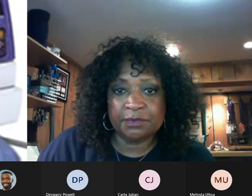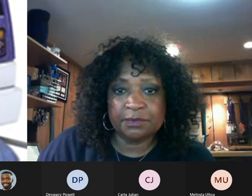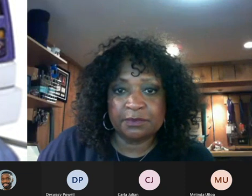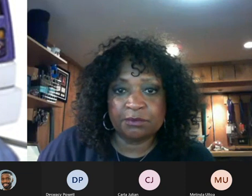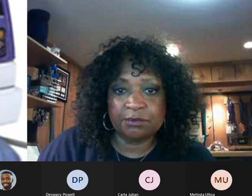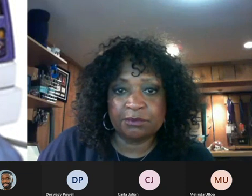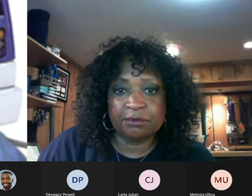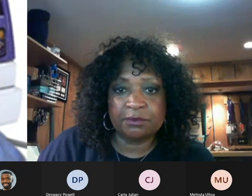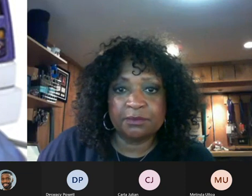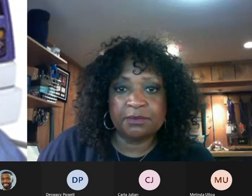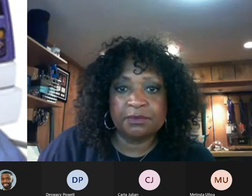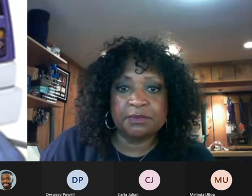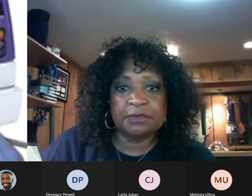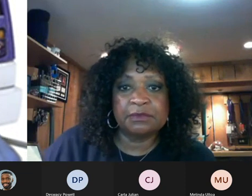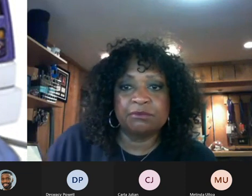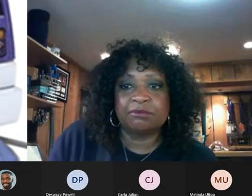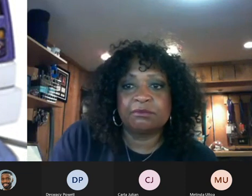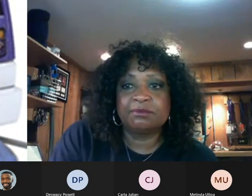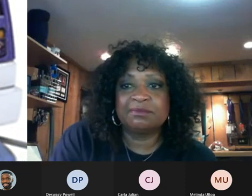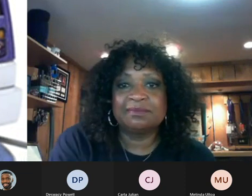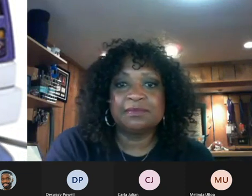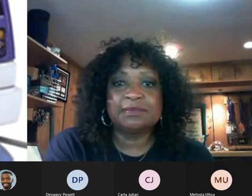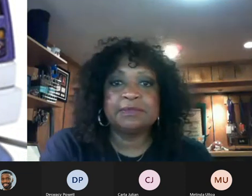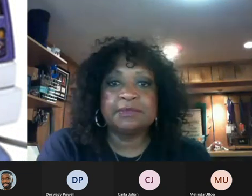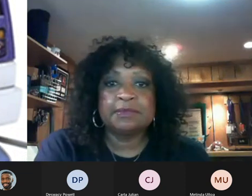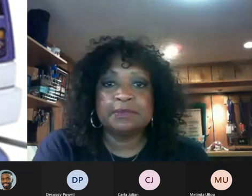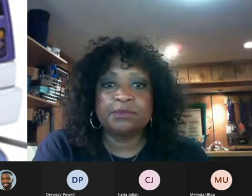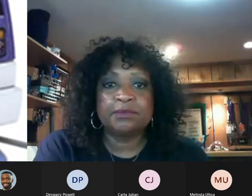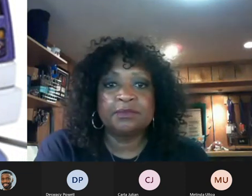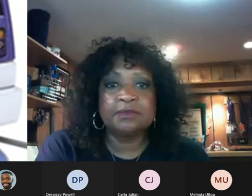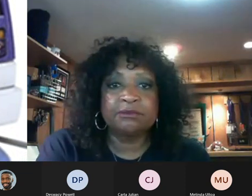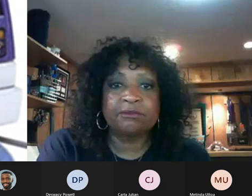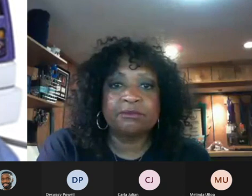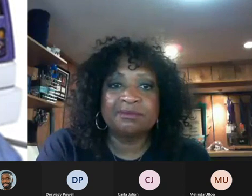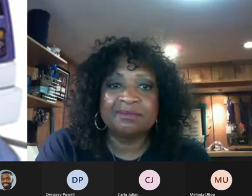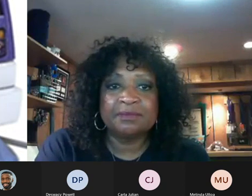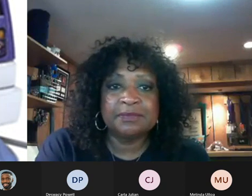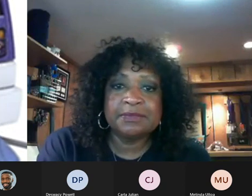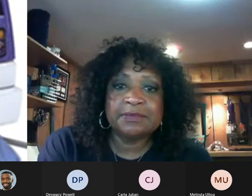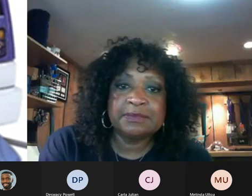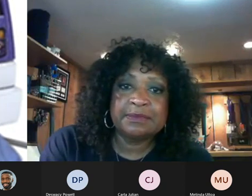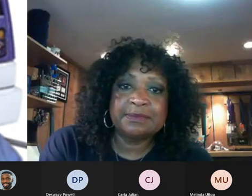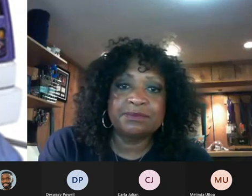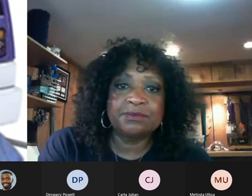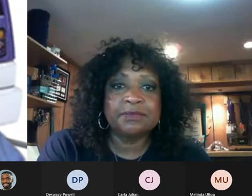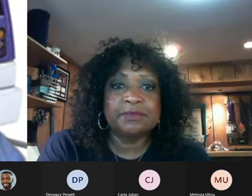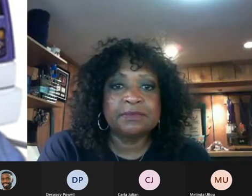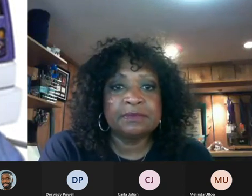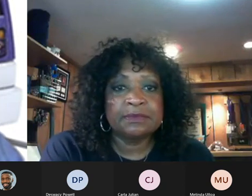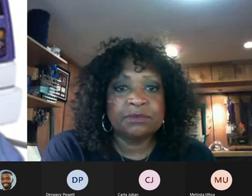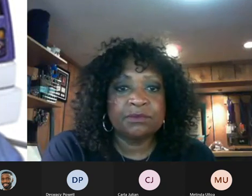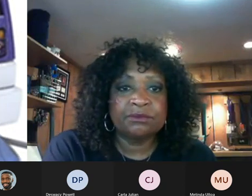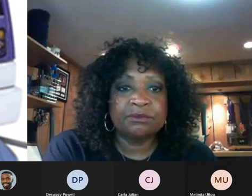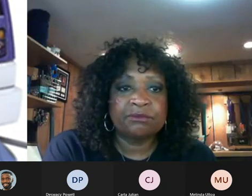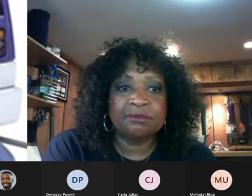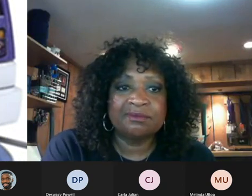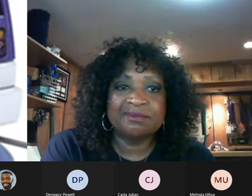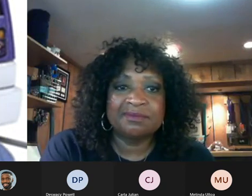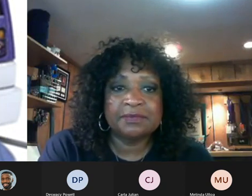be a point of access to the recreation center. There are two drainage crossings on Barron